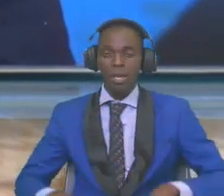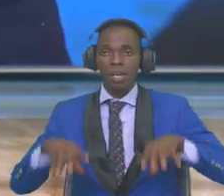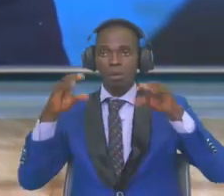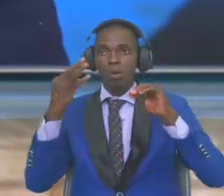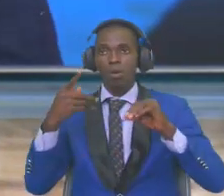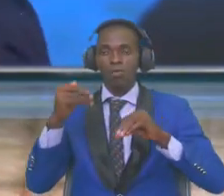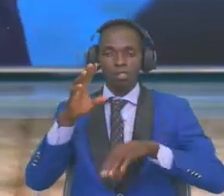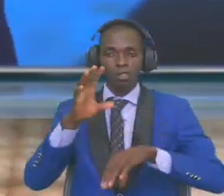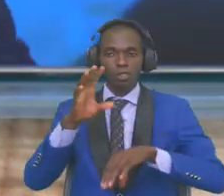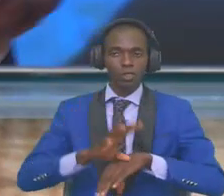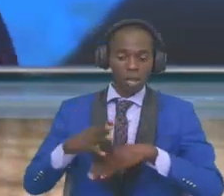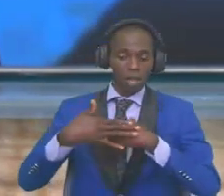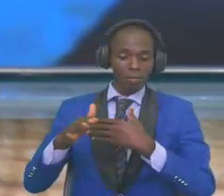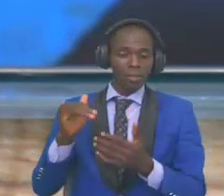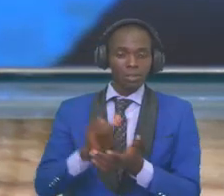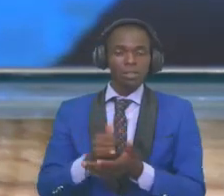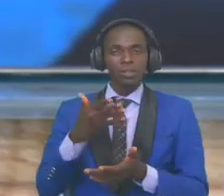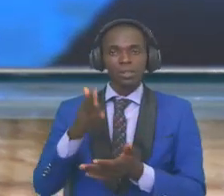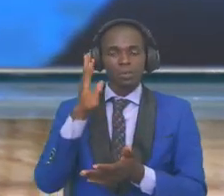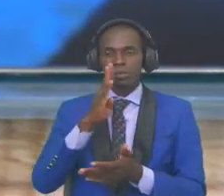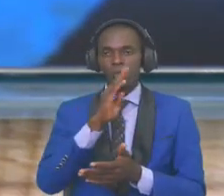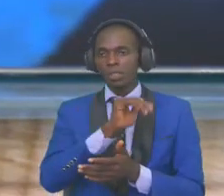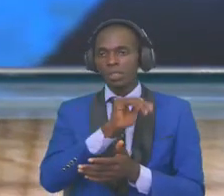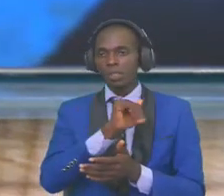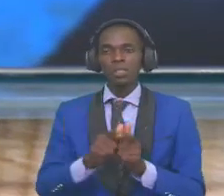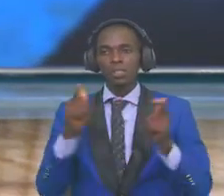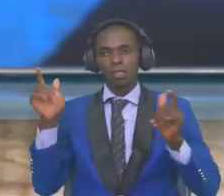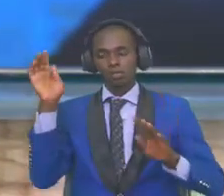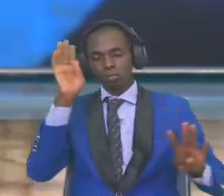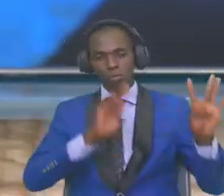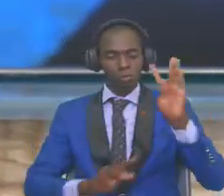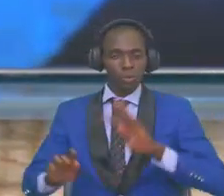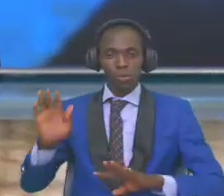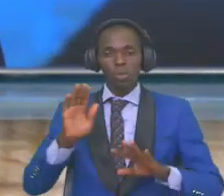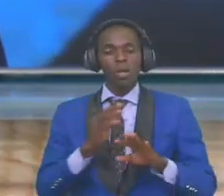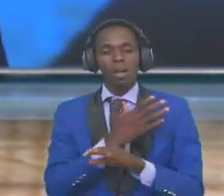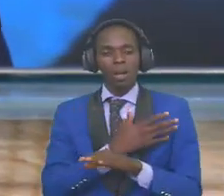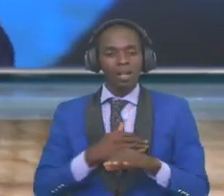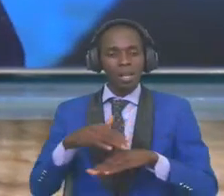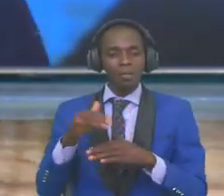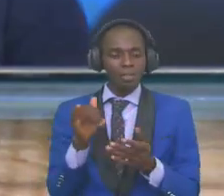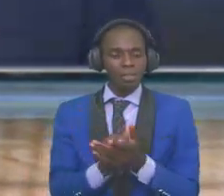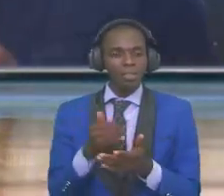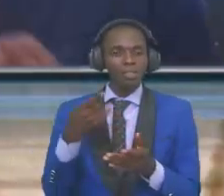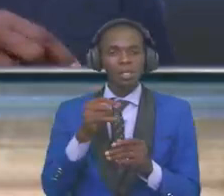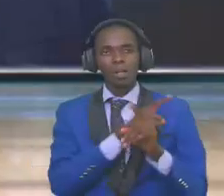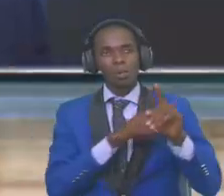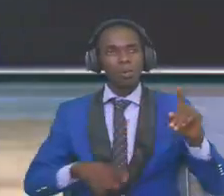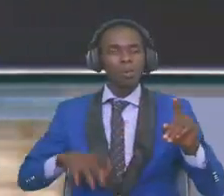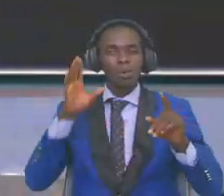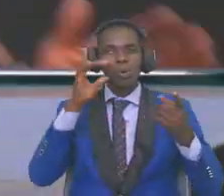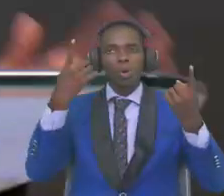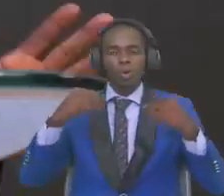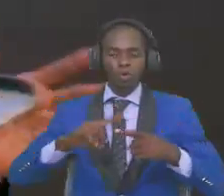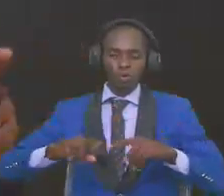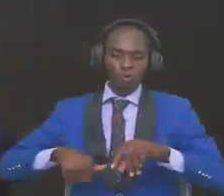After that, there'll be the great tribulation. After that, the Lord will come to settle and